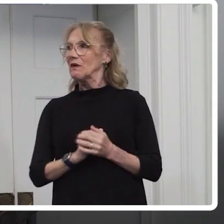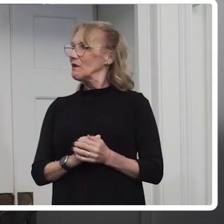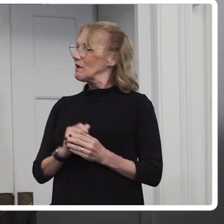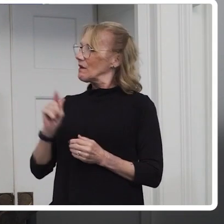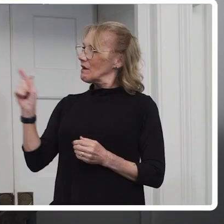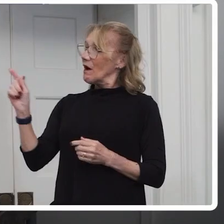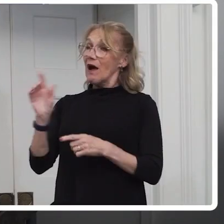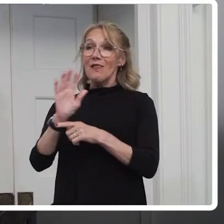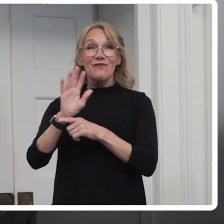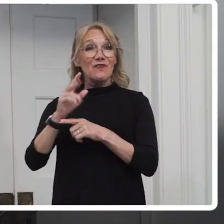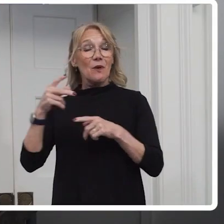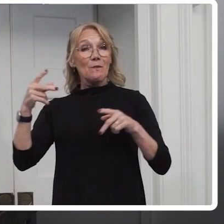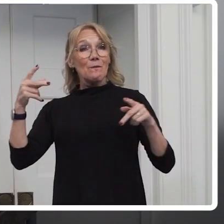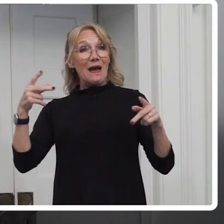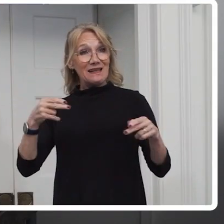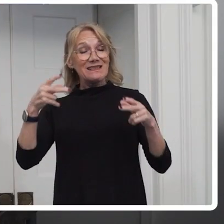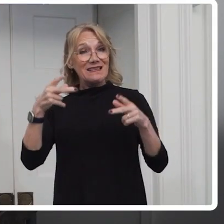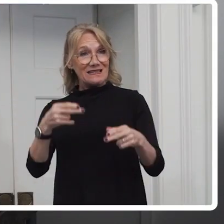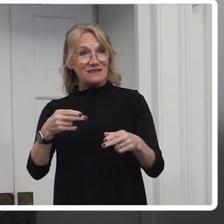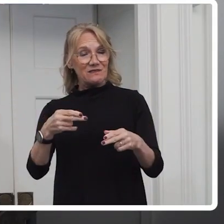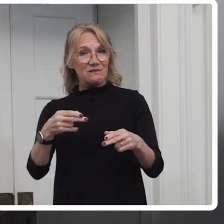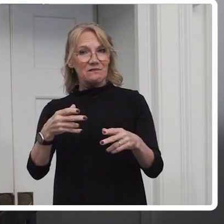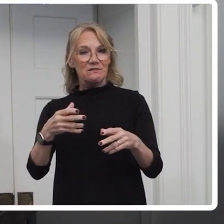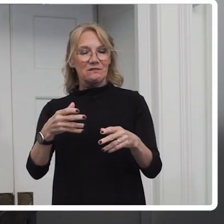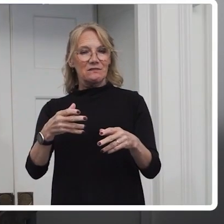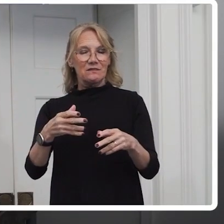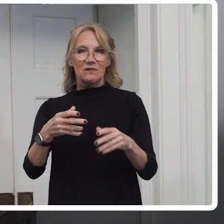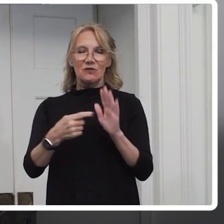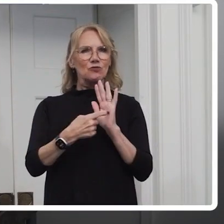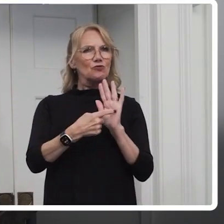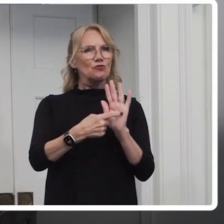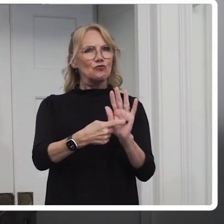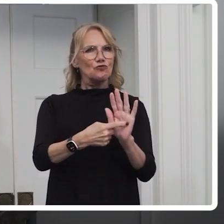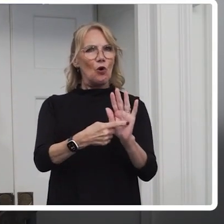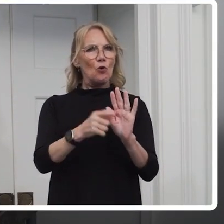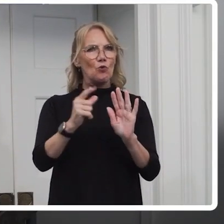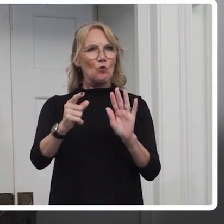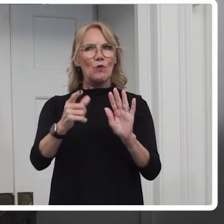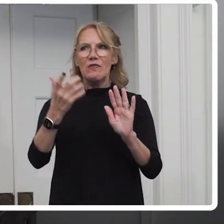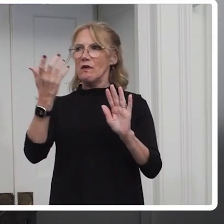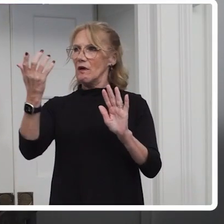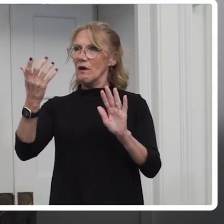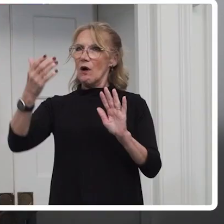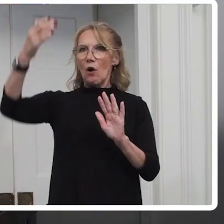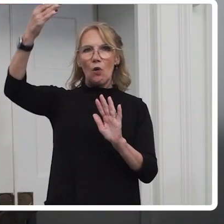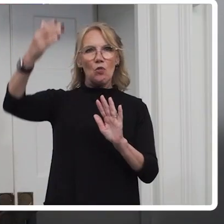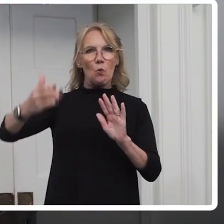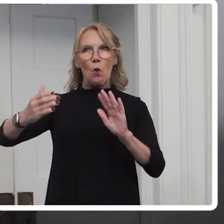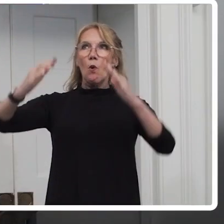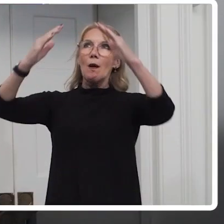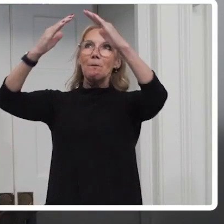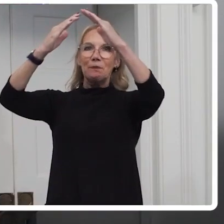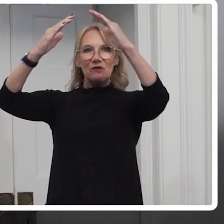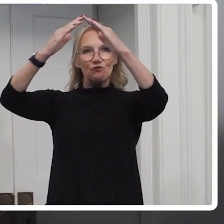been edited is that the film is shown in the profile of the pitched roof, the